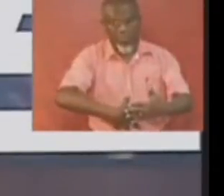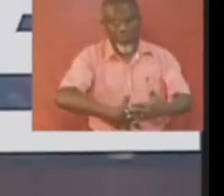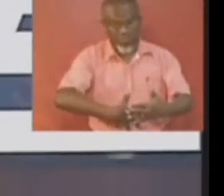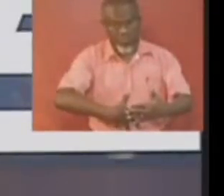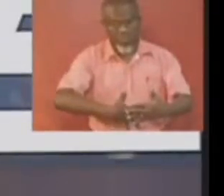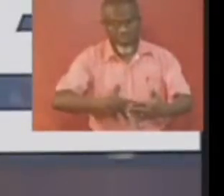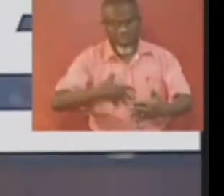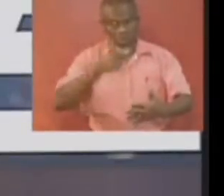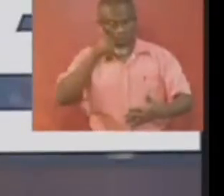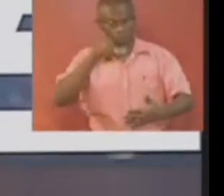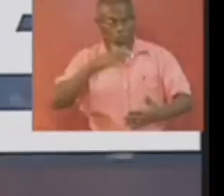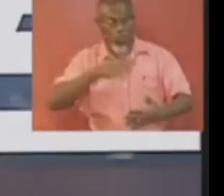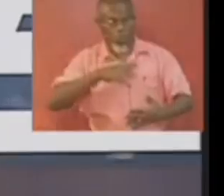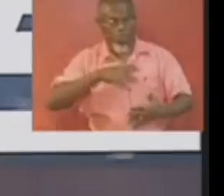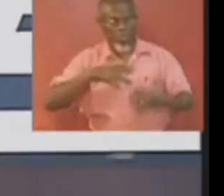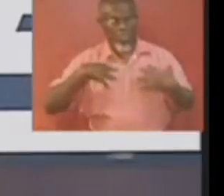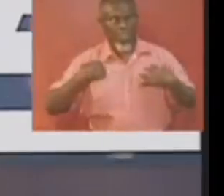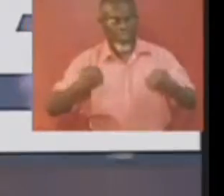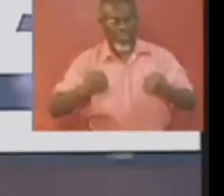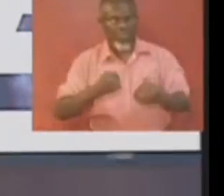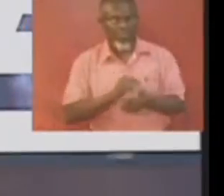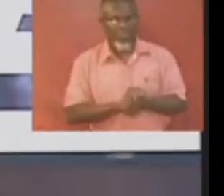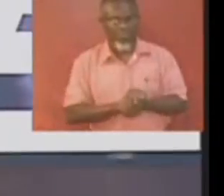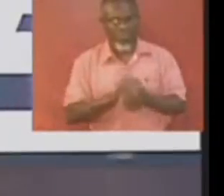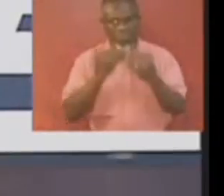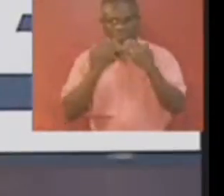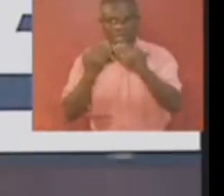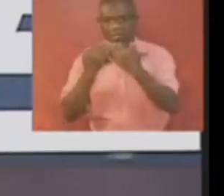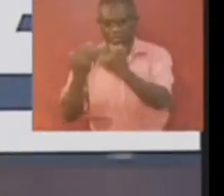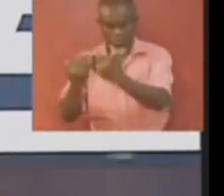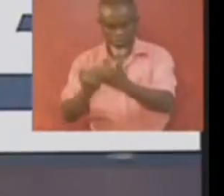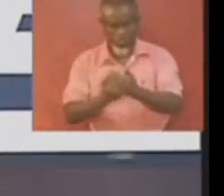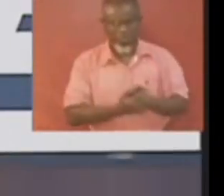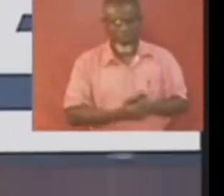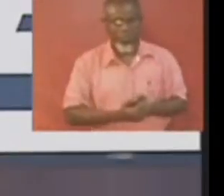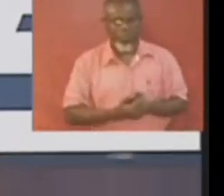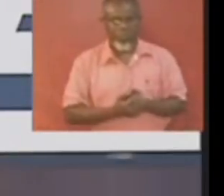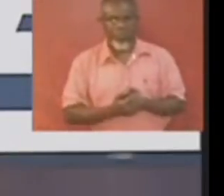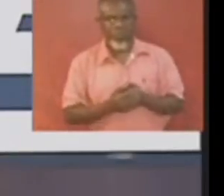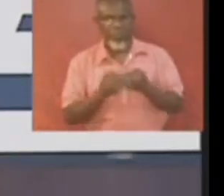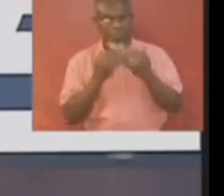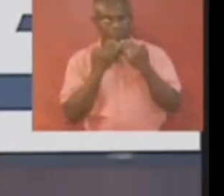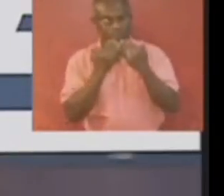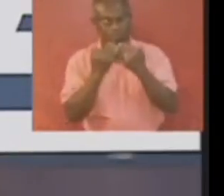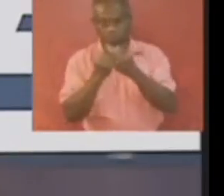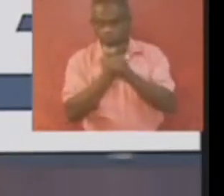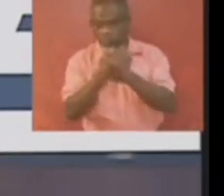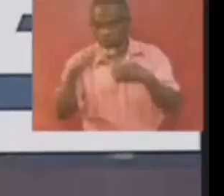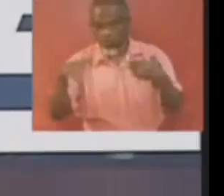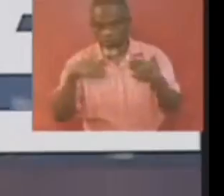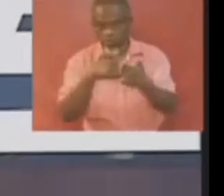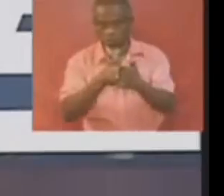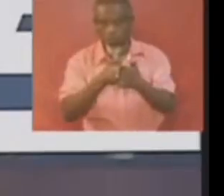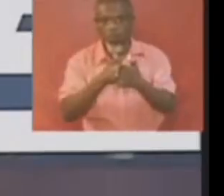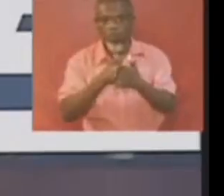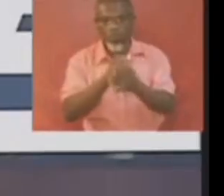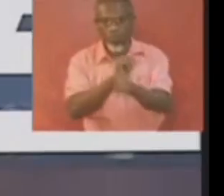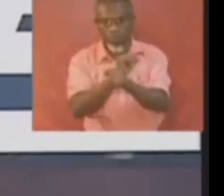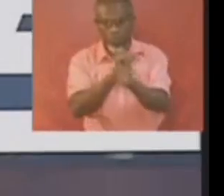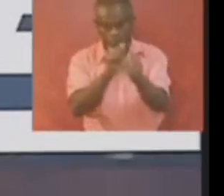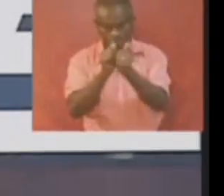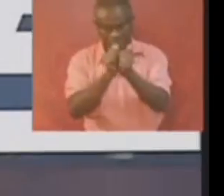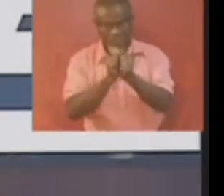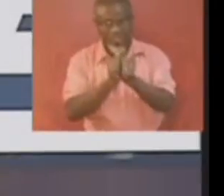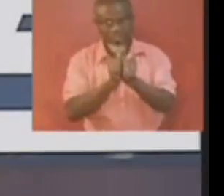Thank you, Mr. Alexander. Good morning to my colleagues, Dr. Miriam Abdul-Richards and Dr. Avery